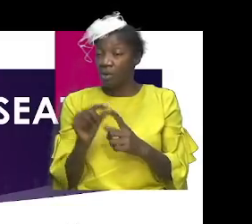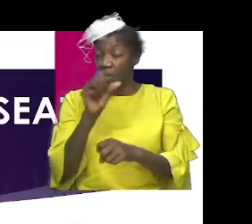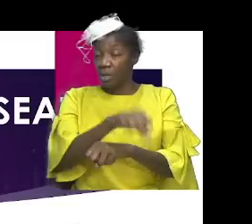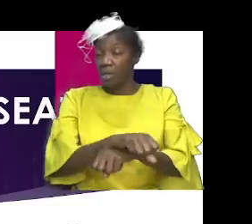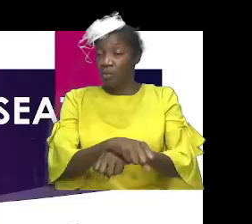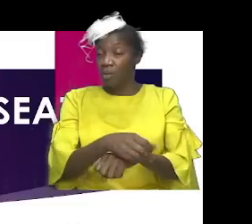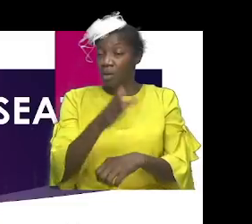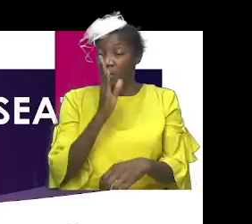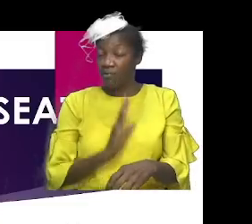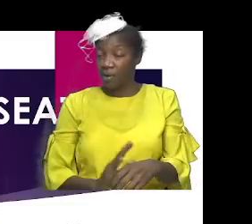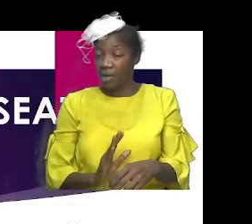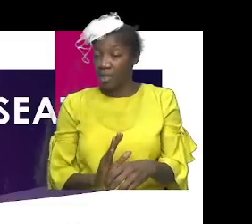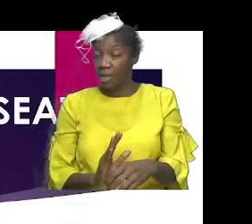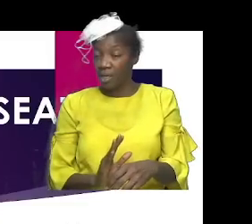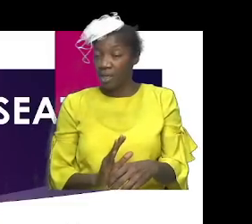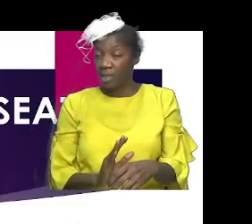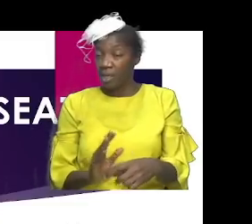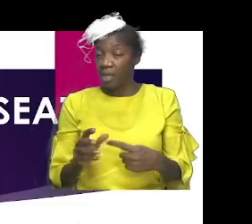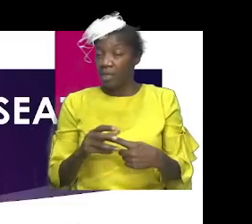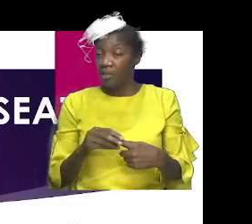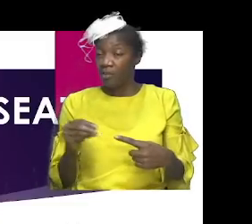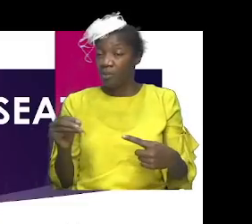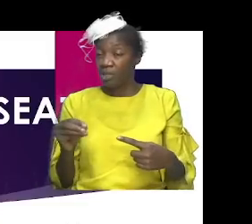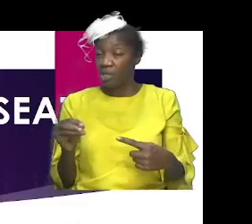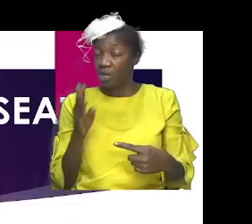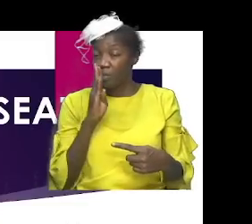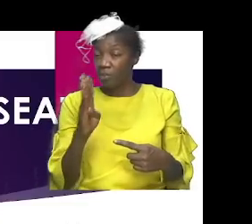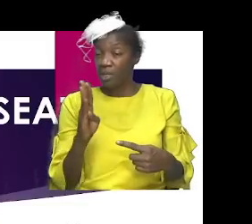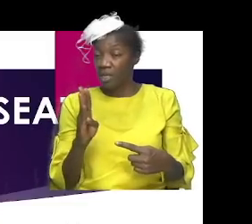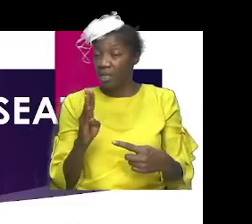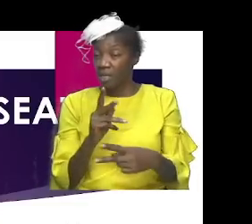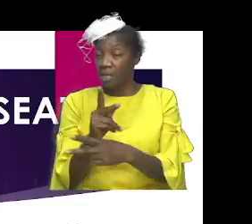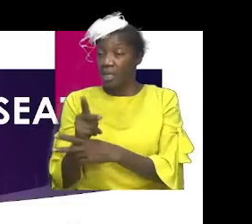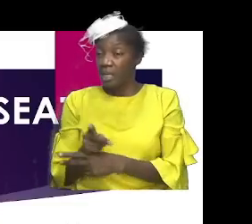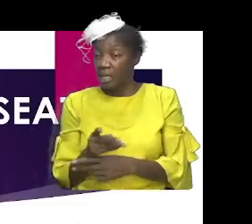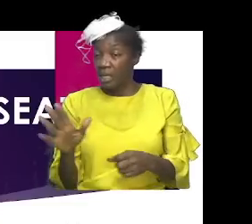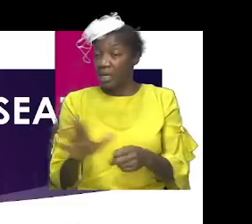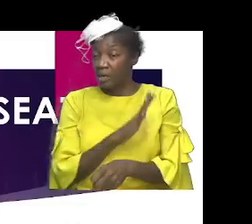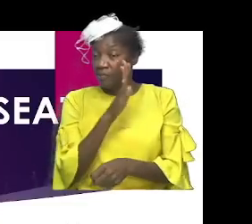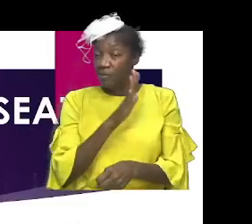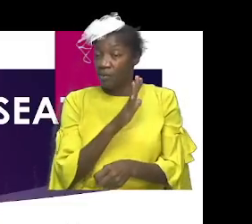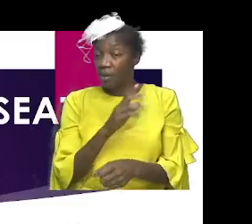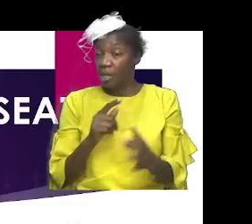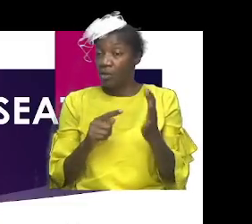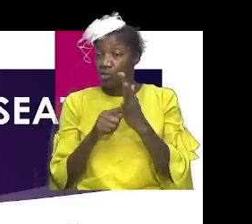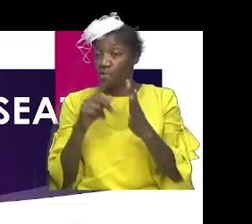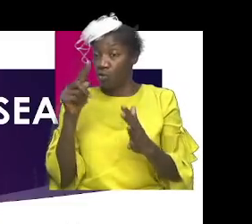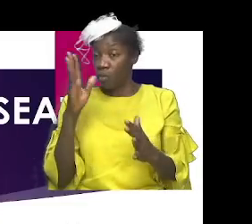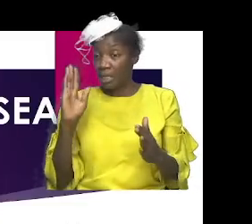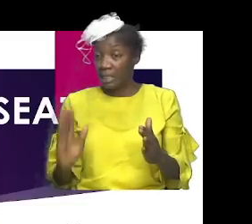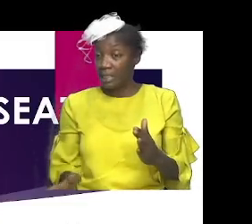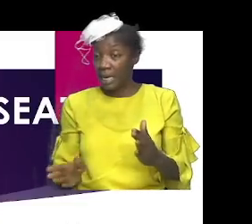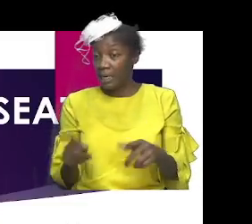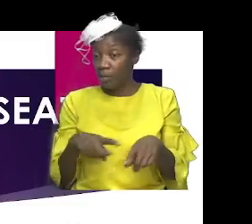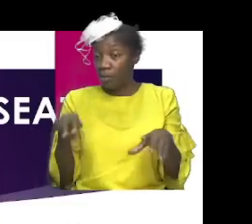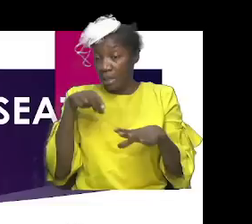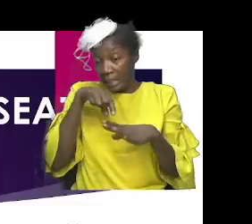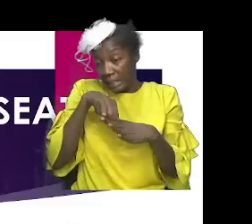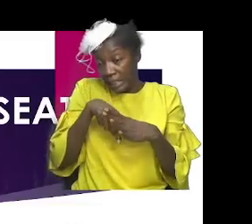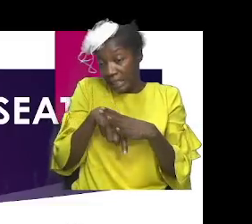with kingdom business especially, we must be careful. We can show one side, but deep inside there